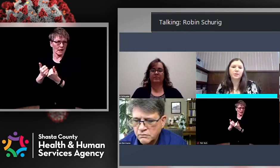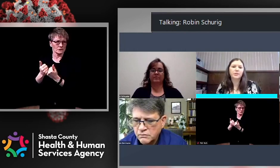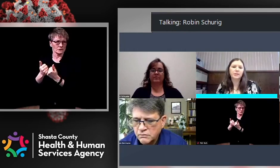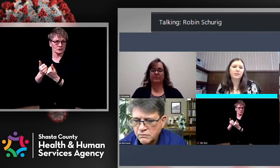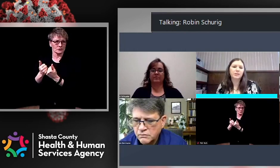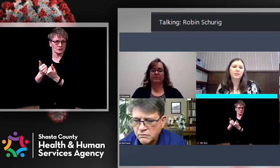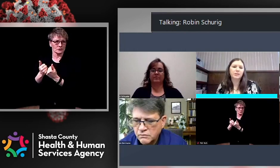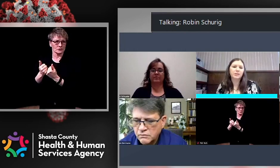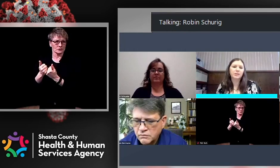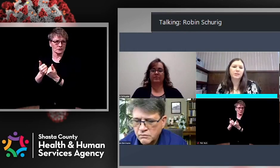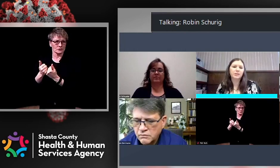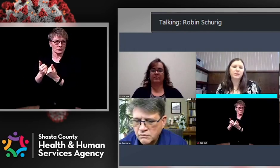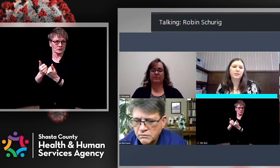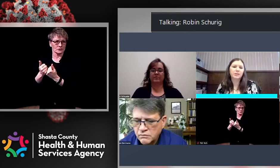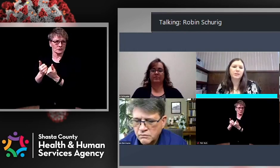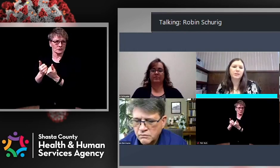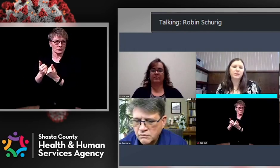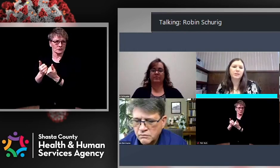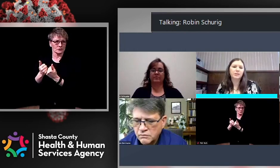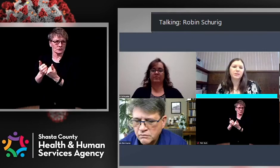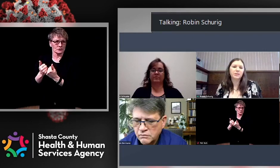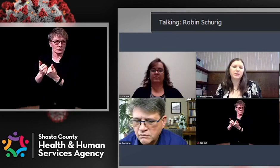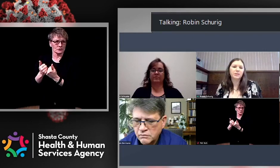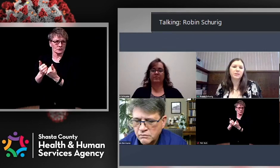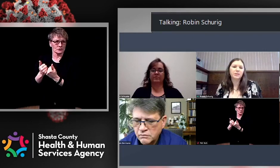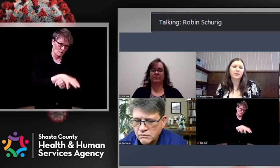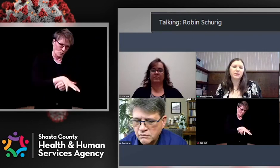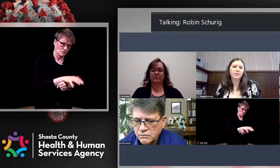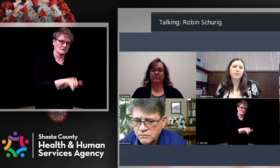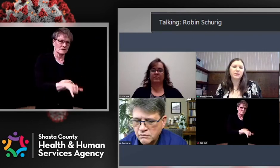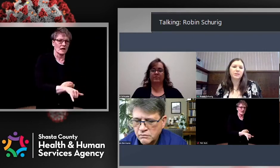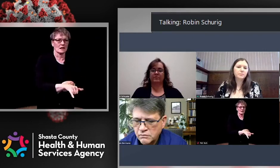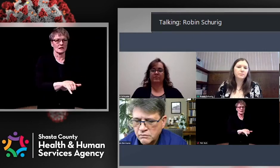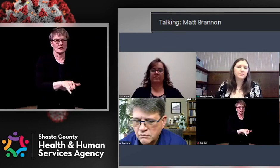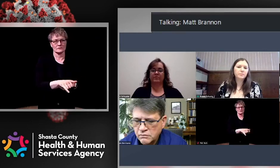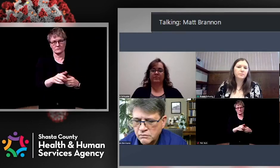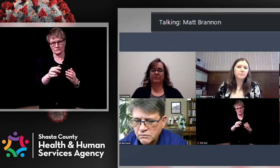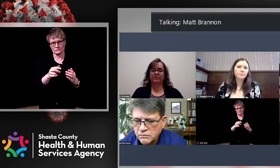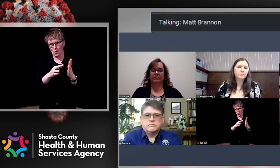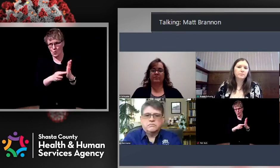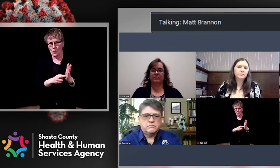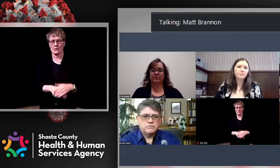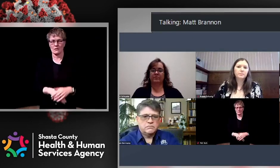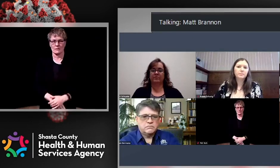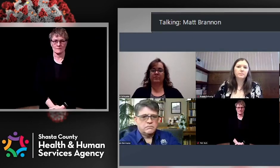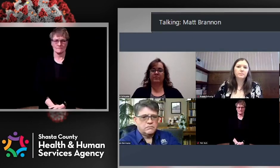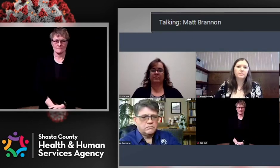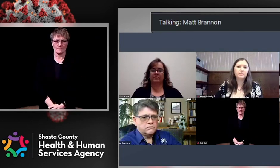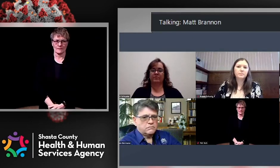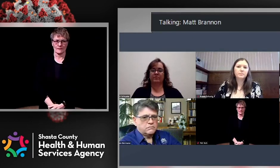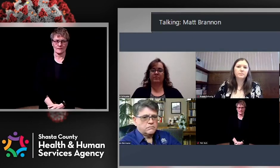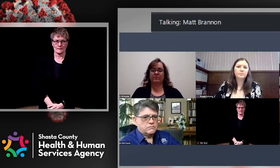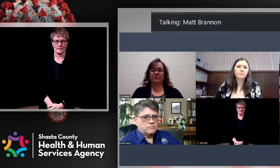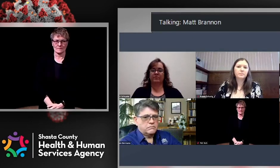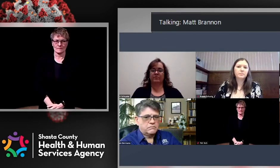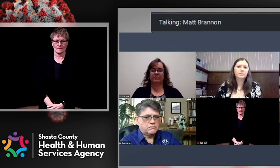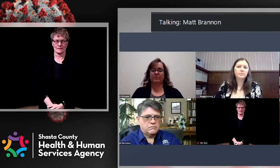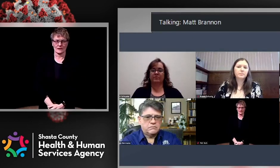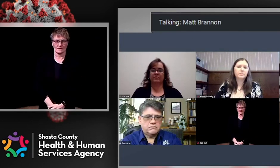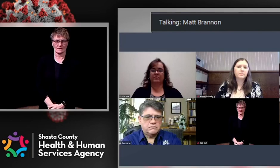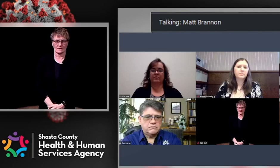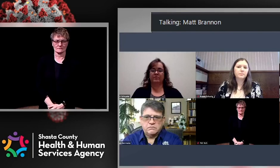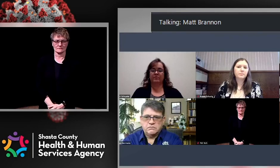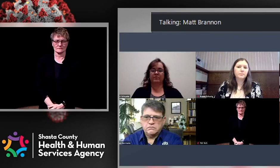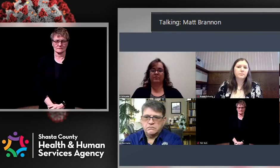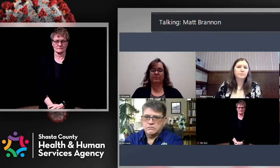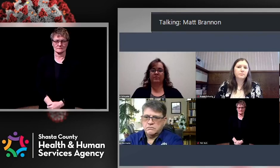local level. We are just continuing to provide education. So I guess I wonder, what is the response when maybe you do